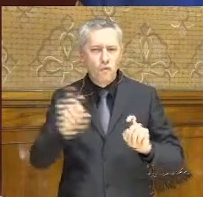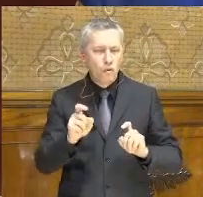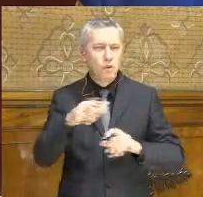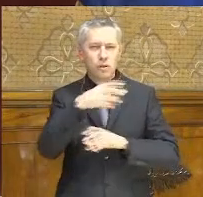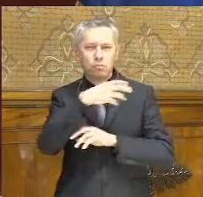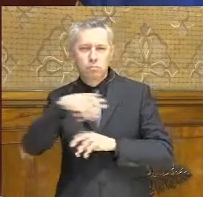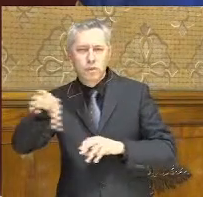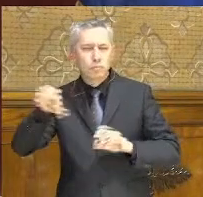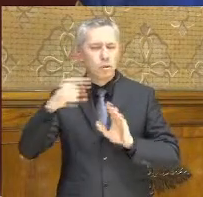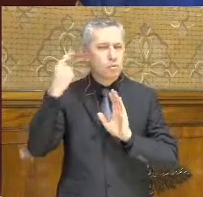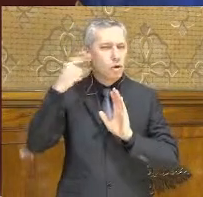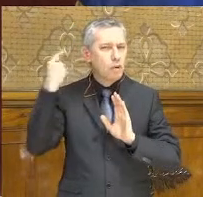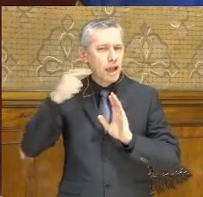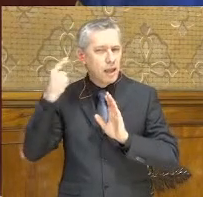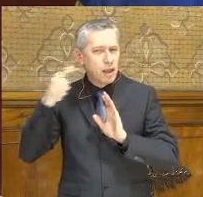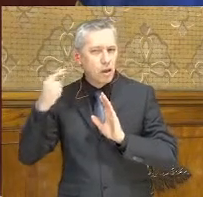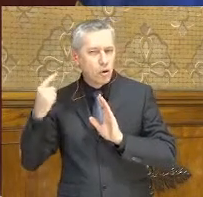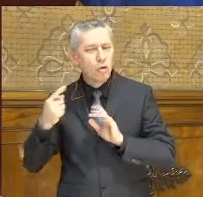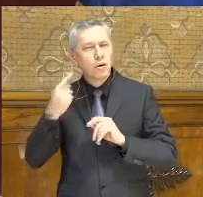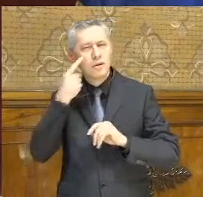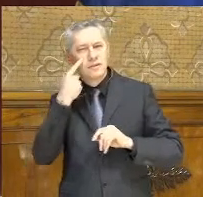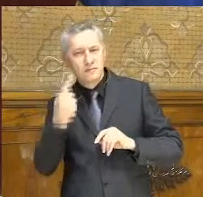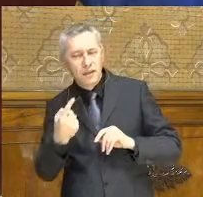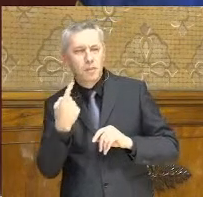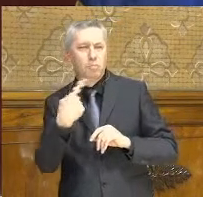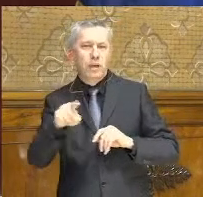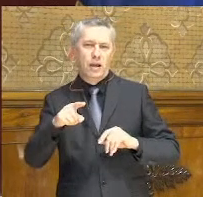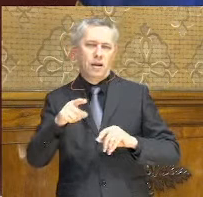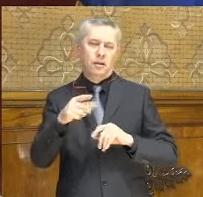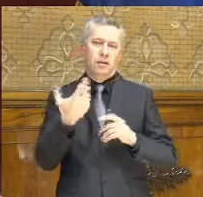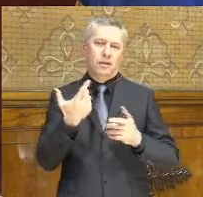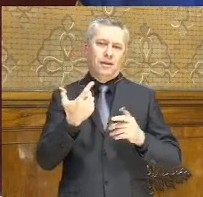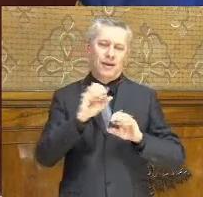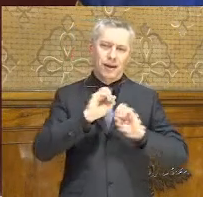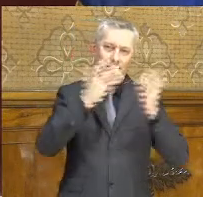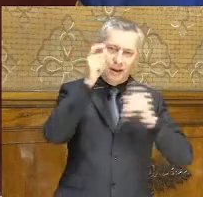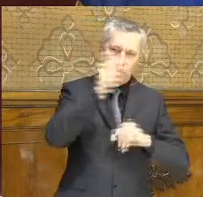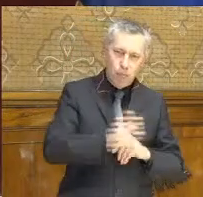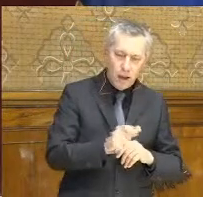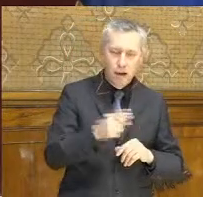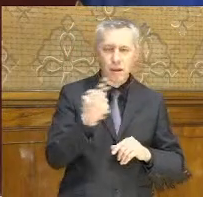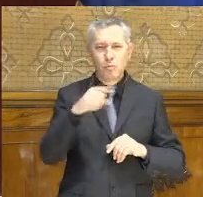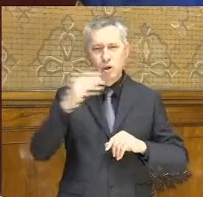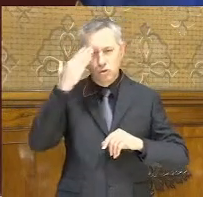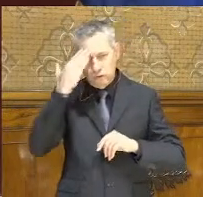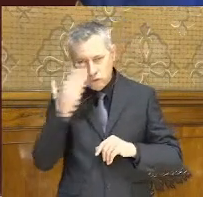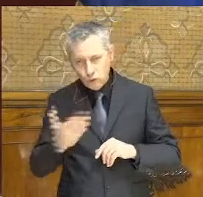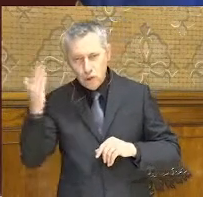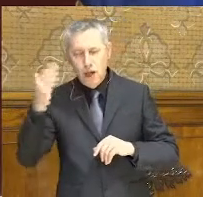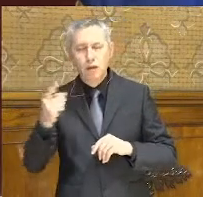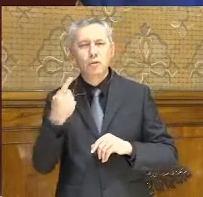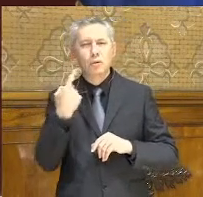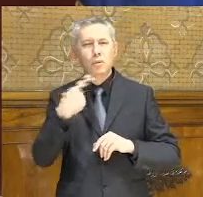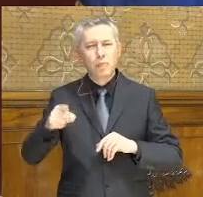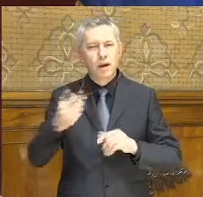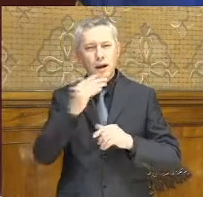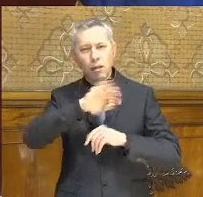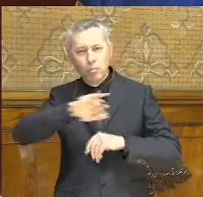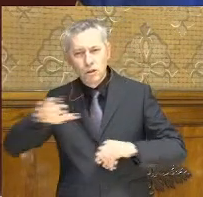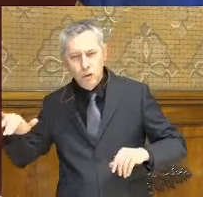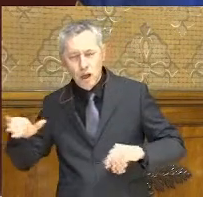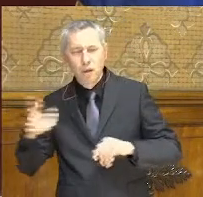tolling for the rebel, tolling for the rake, tolling for the luckless, the abandoned and